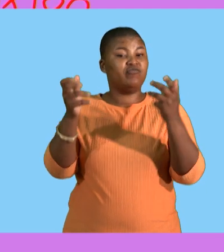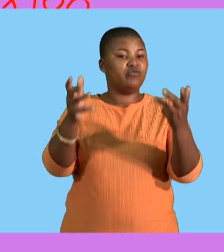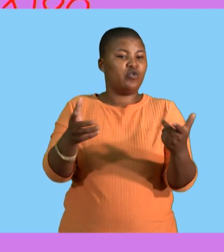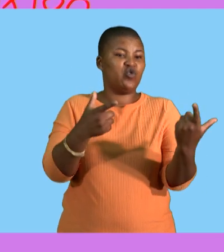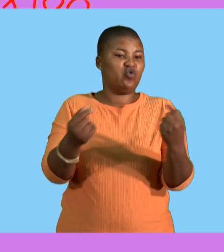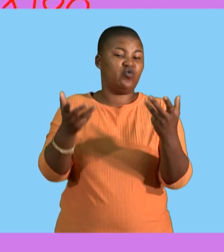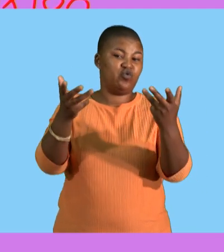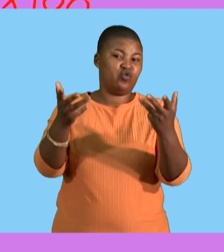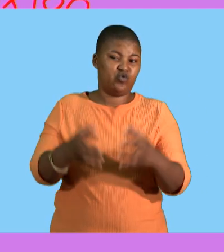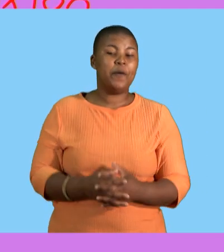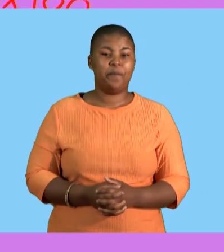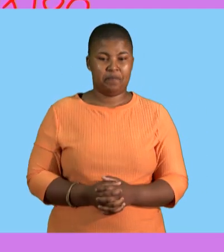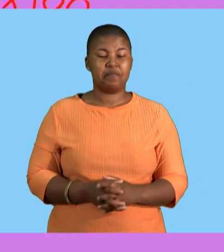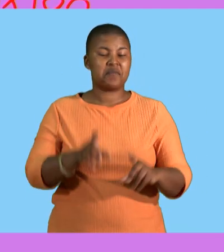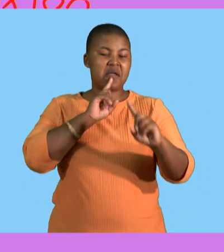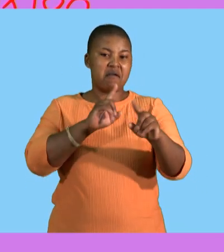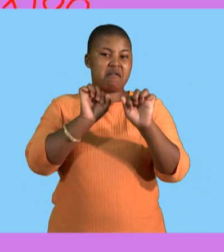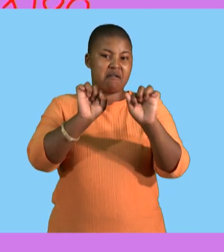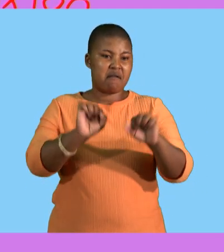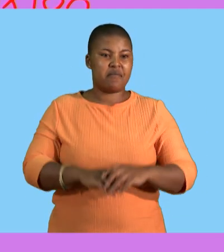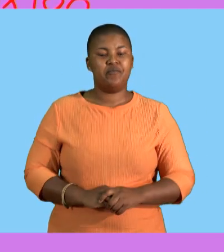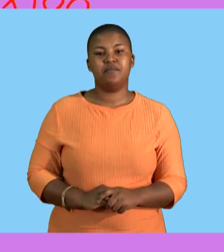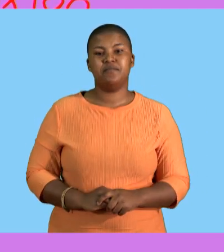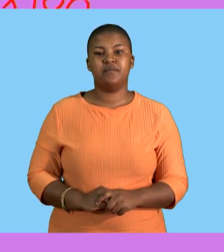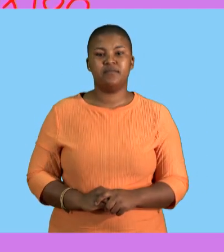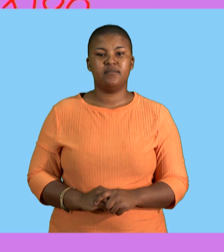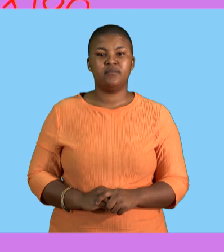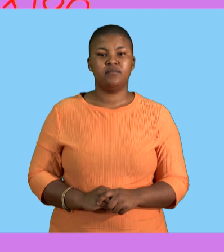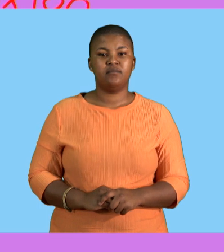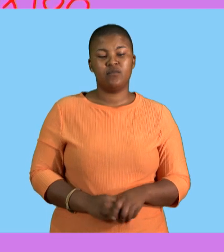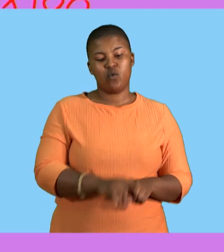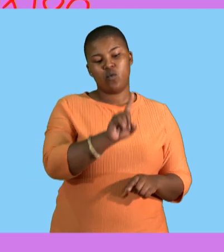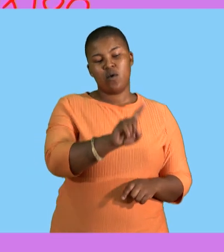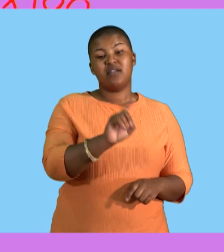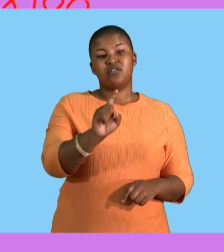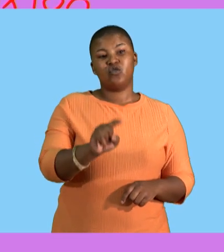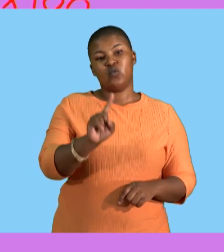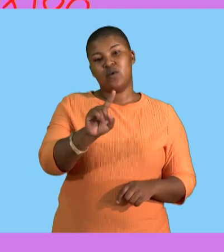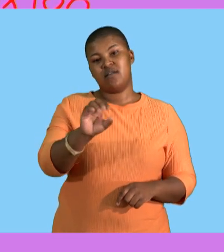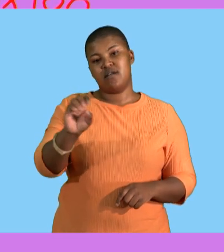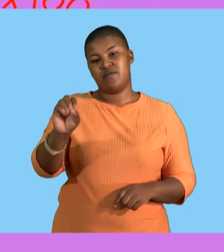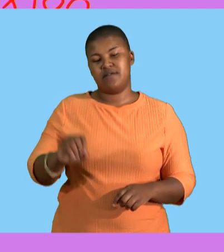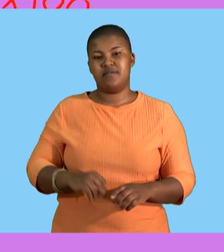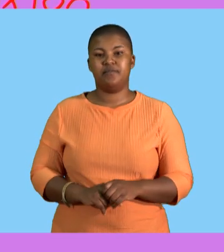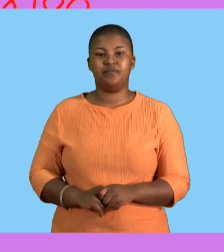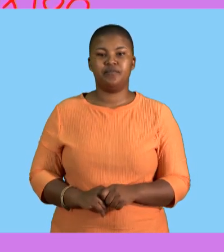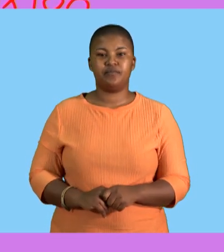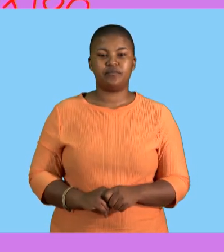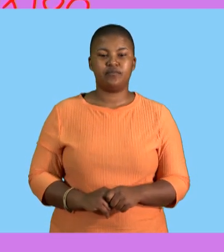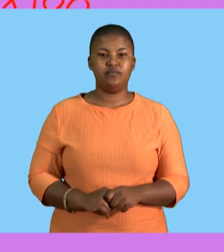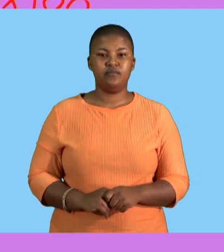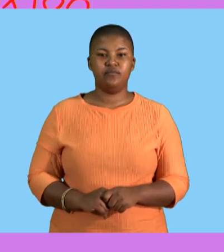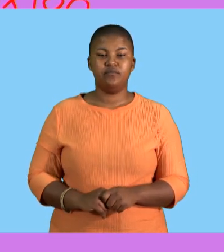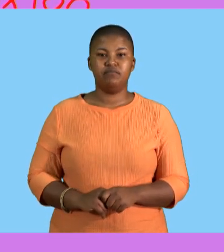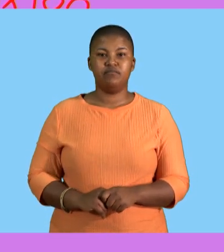to be the answer, 1 is to 100. So that is the scale that